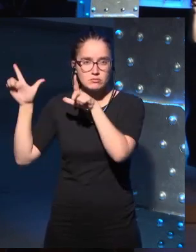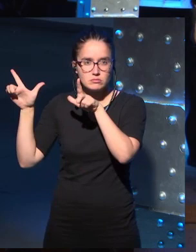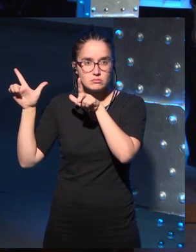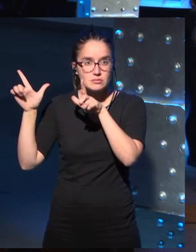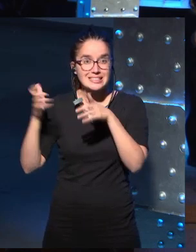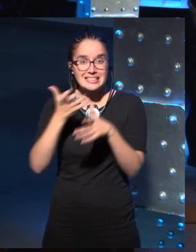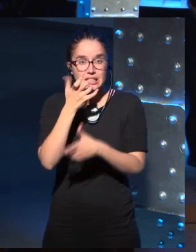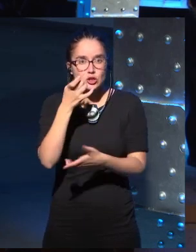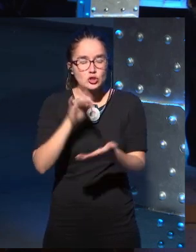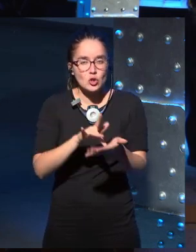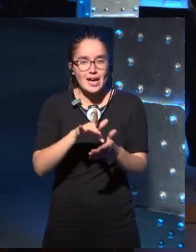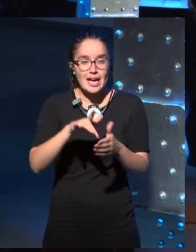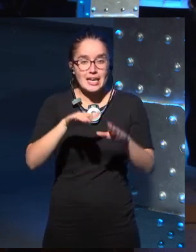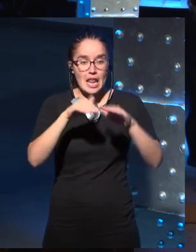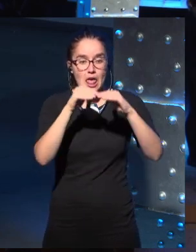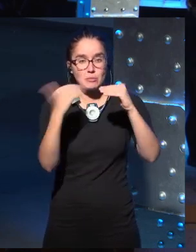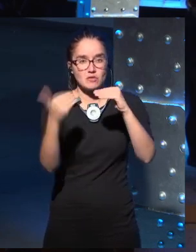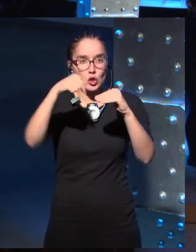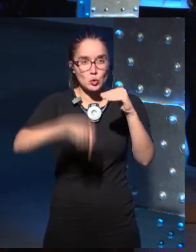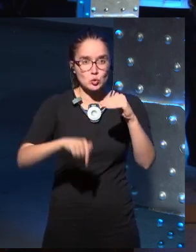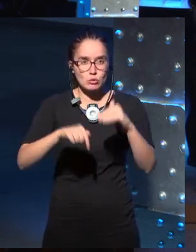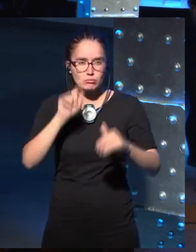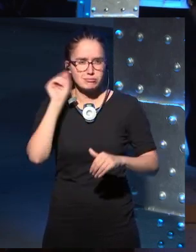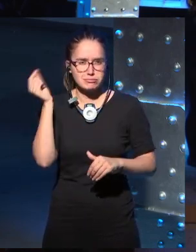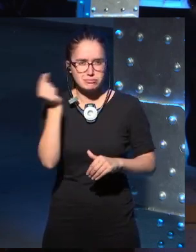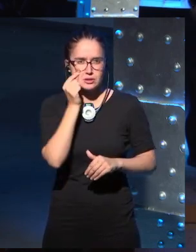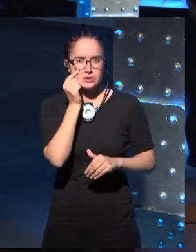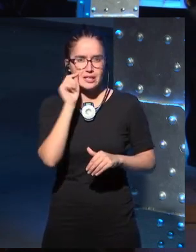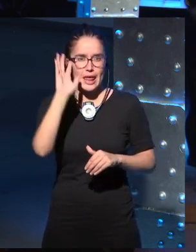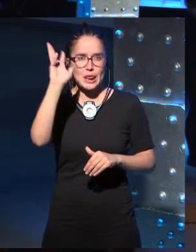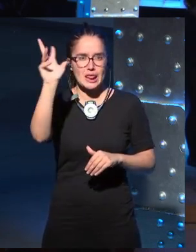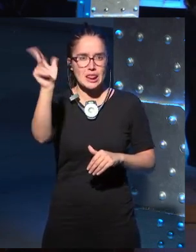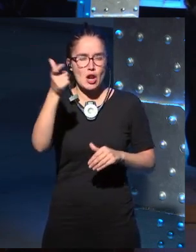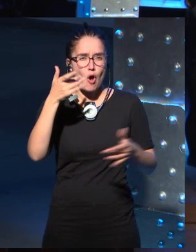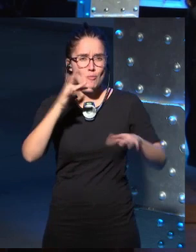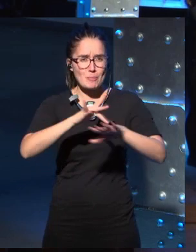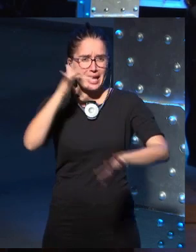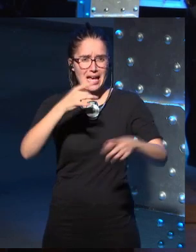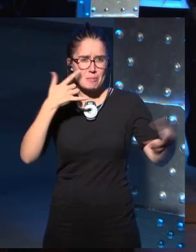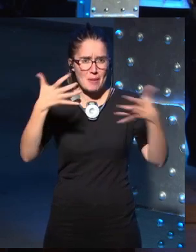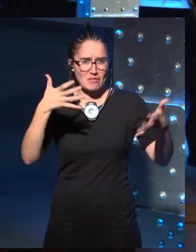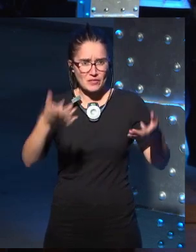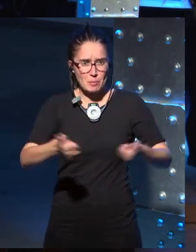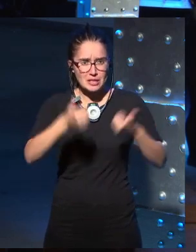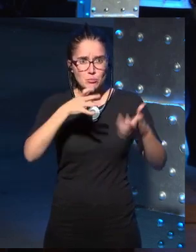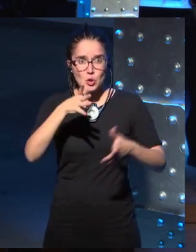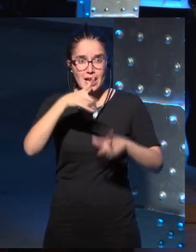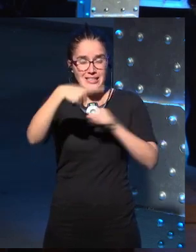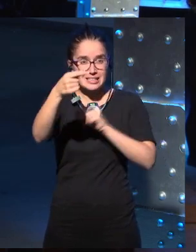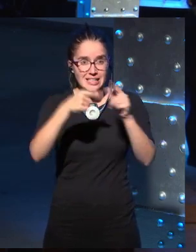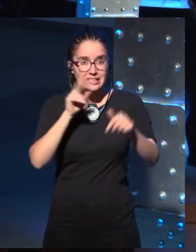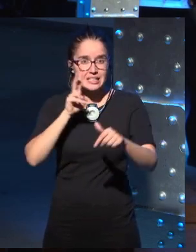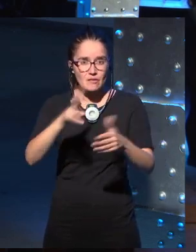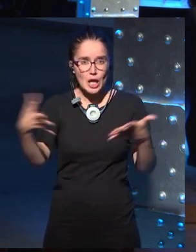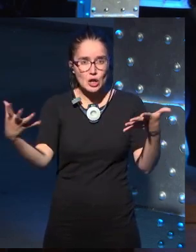southern hemisphere, then you'd notice that the sky is much brighter. Why? Because the stars you see is all